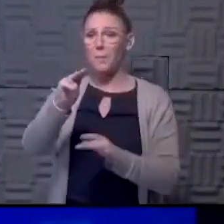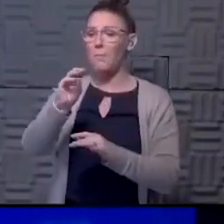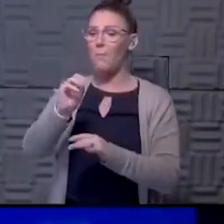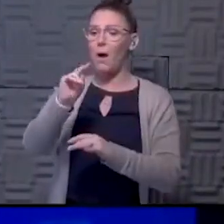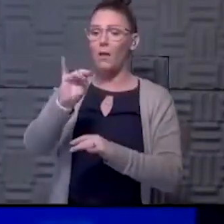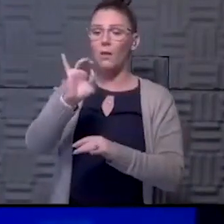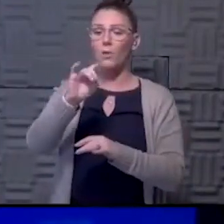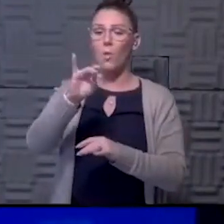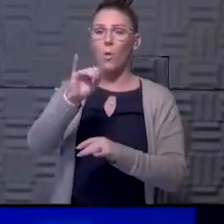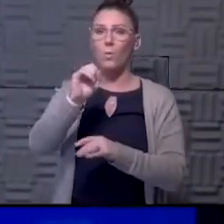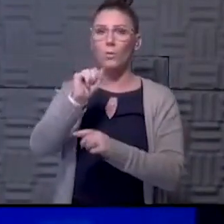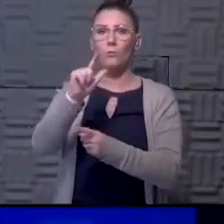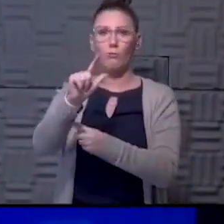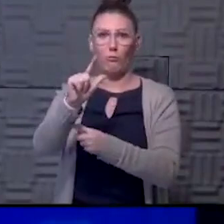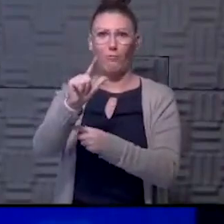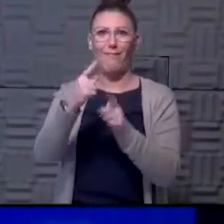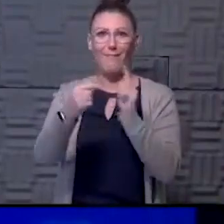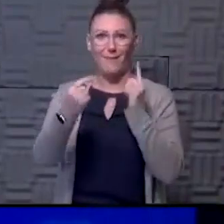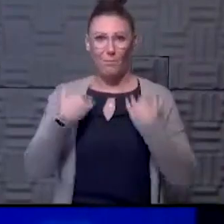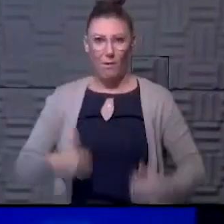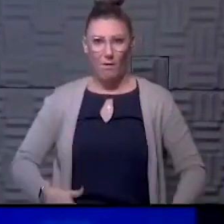there are questions from reporters.